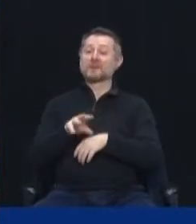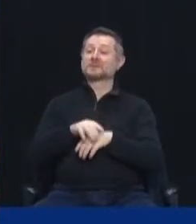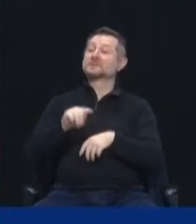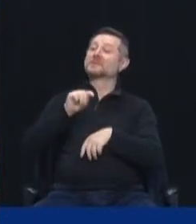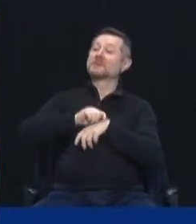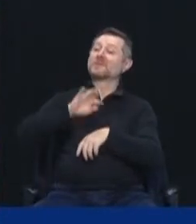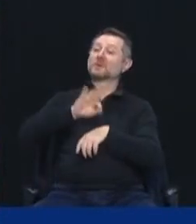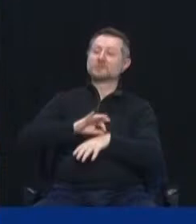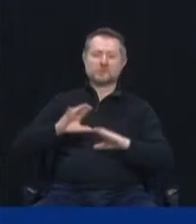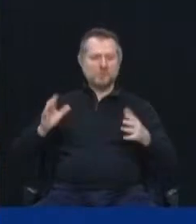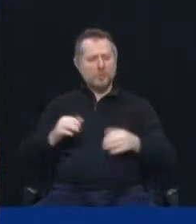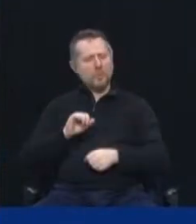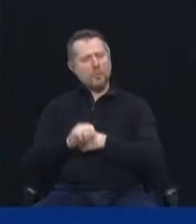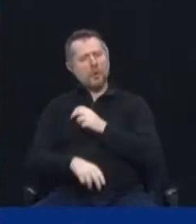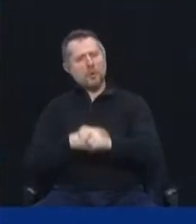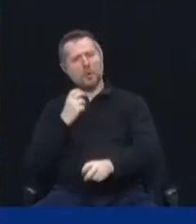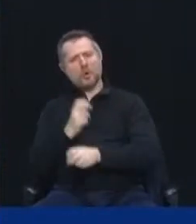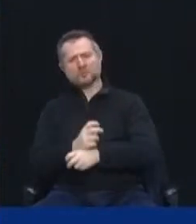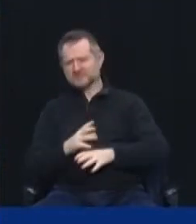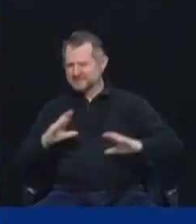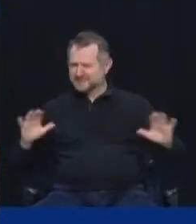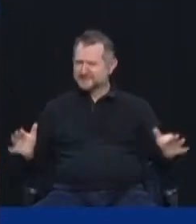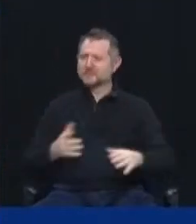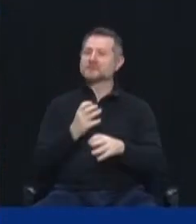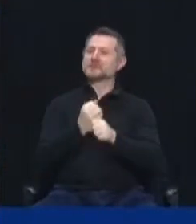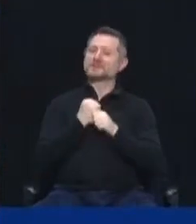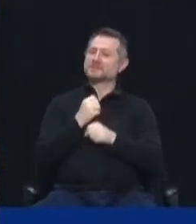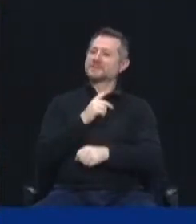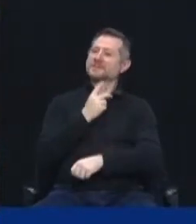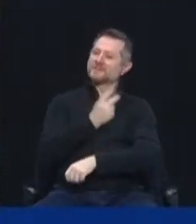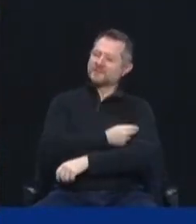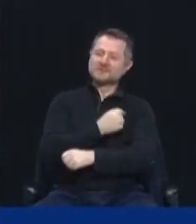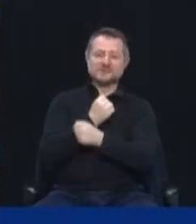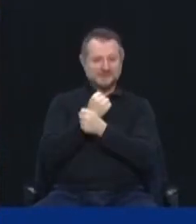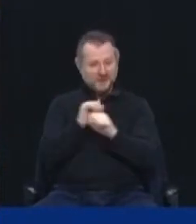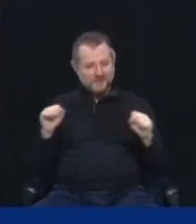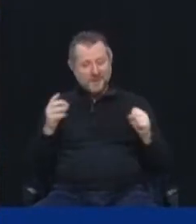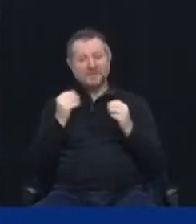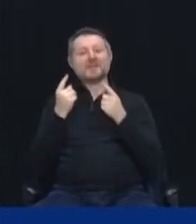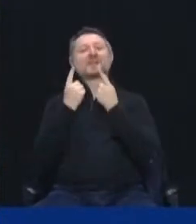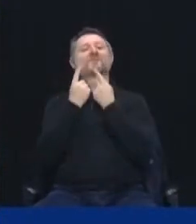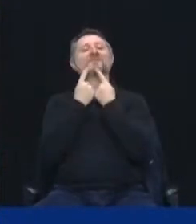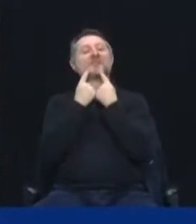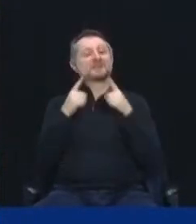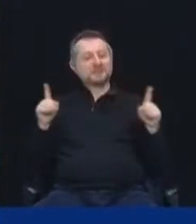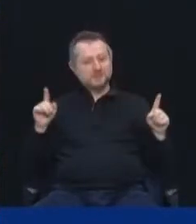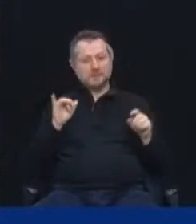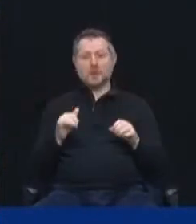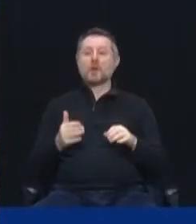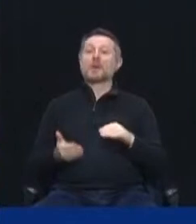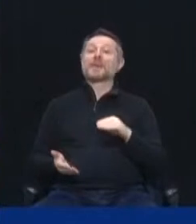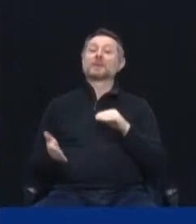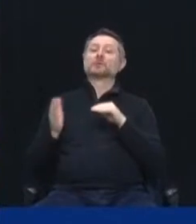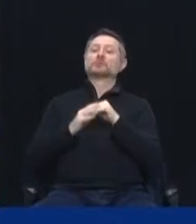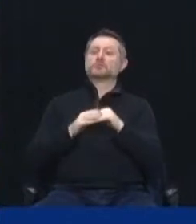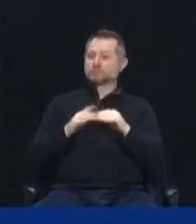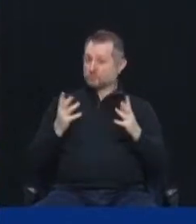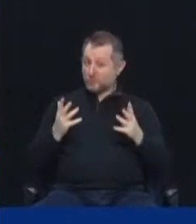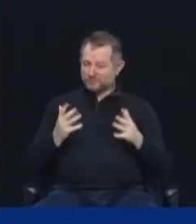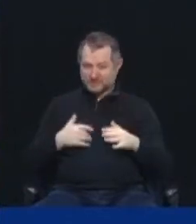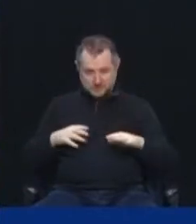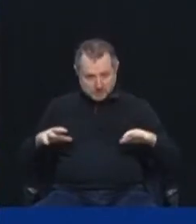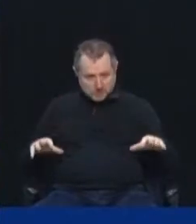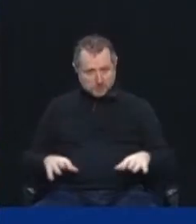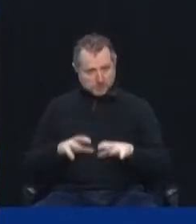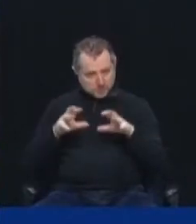lengths to ensure the vaccine is safe and effective. And that is an extra layer that did not have to be done, but